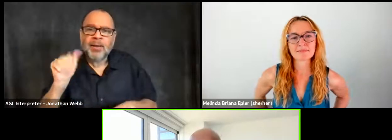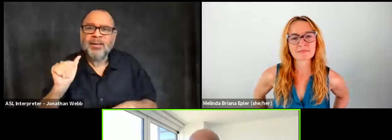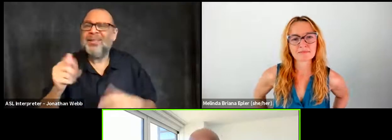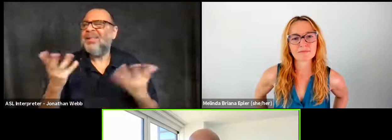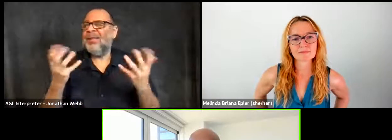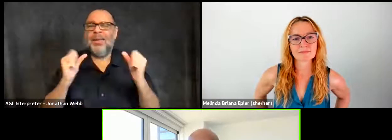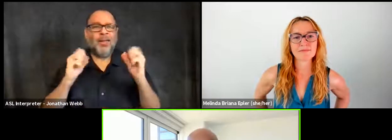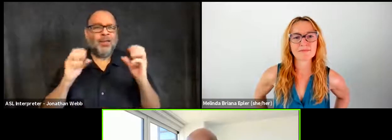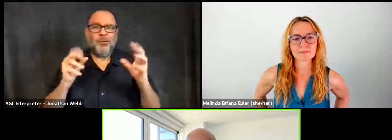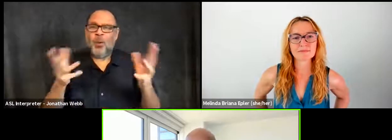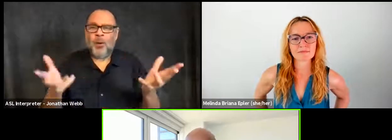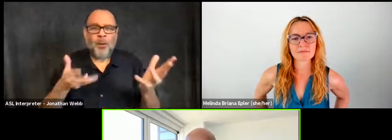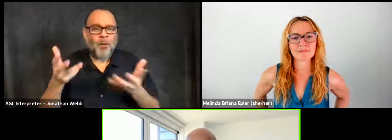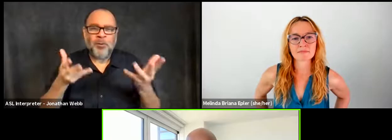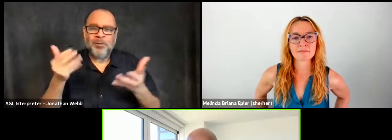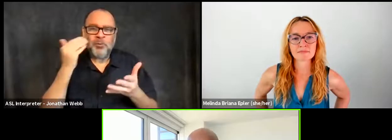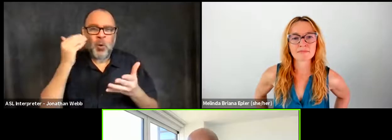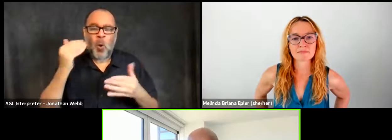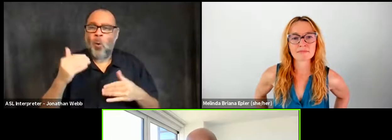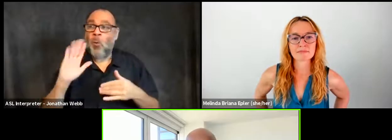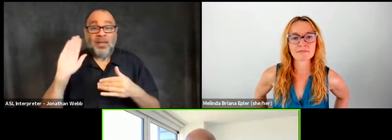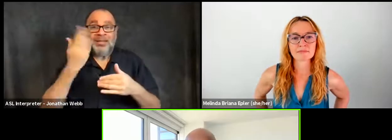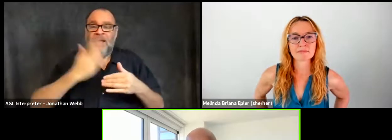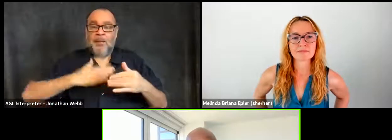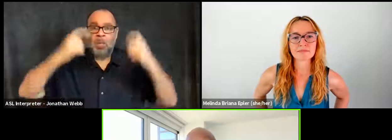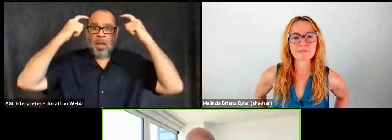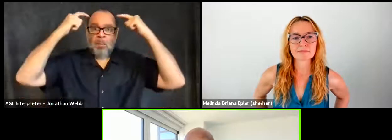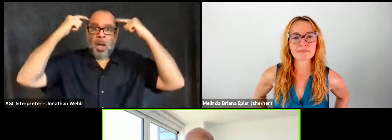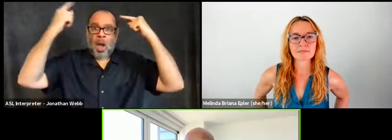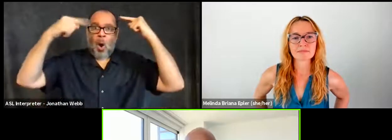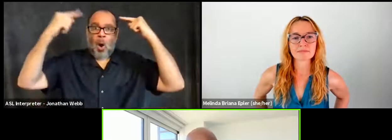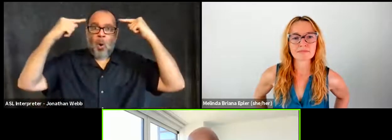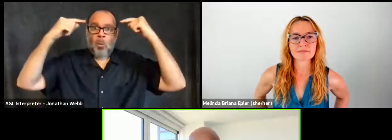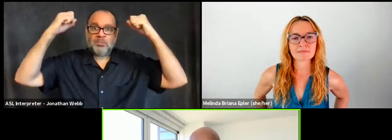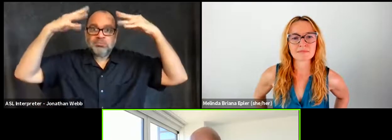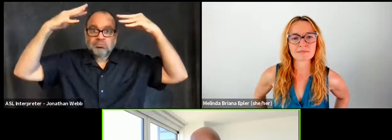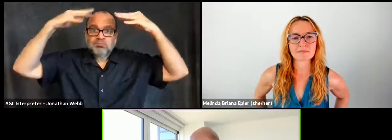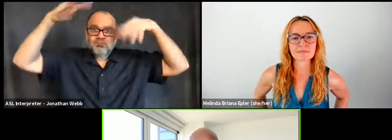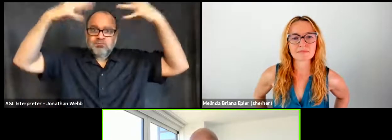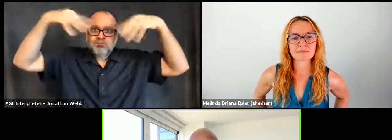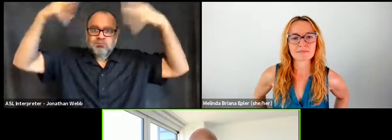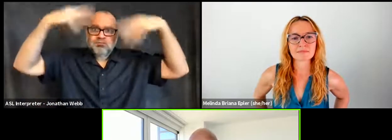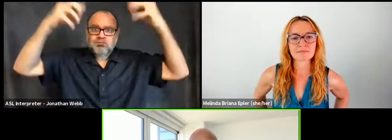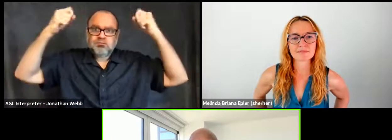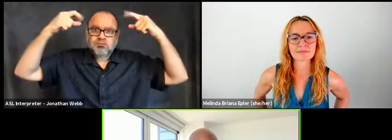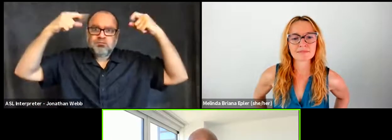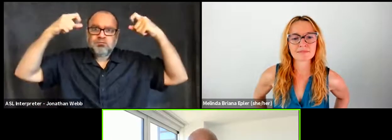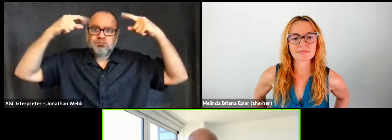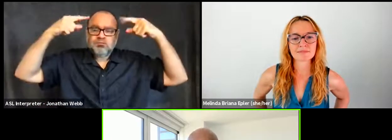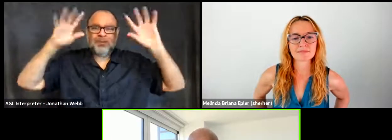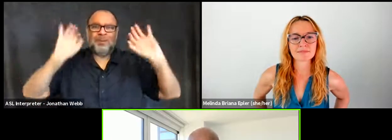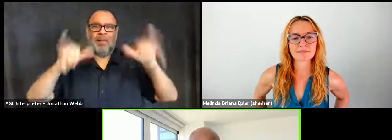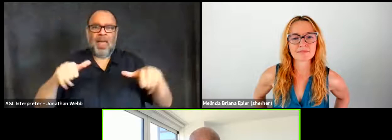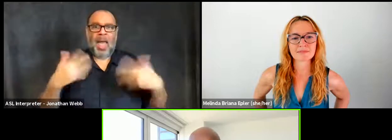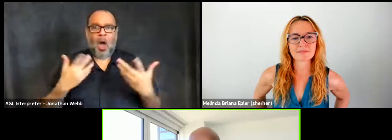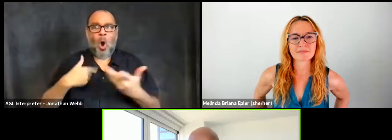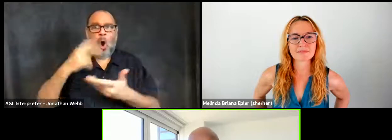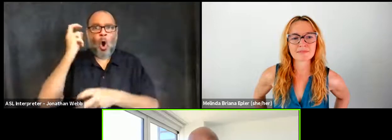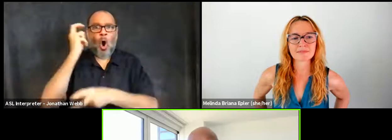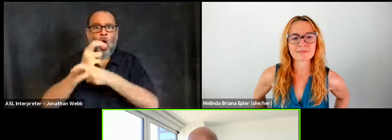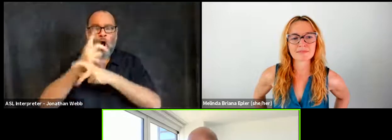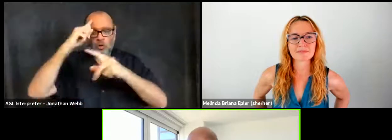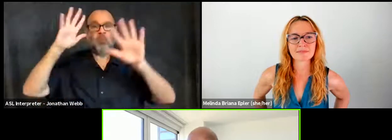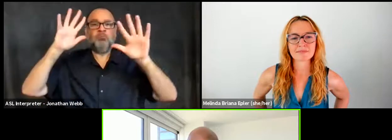turn off. Like my brain is always thinking, trying to solve a problem, just thinking. And when you get on a motorcycle, you have to focus so